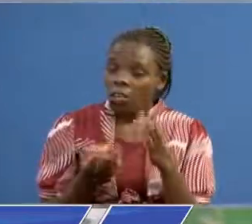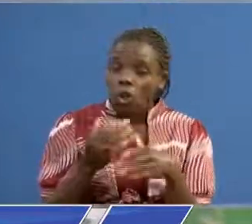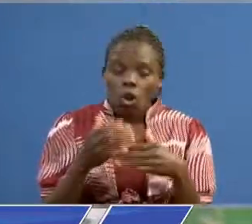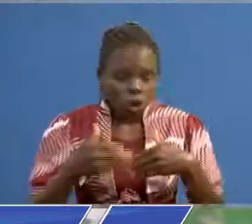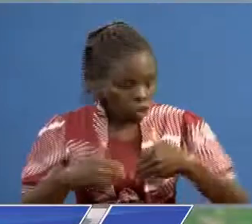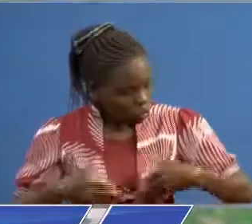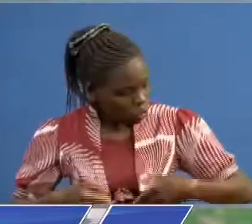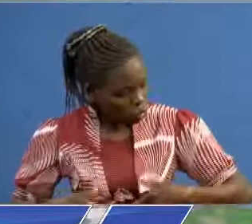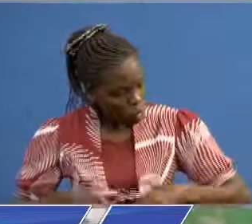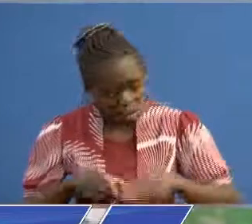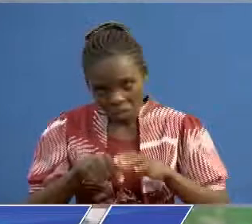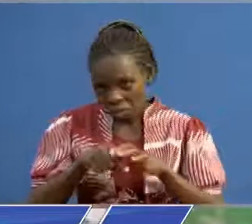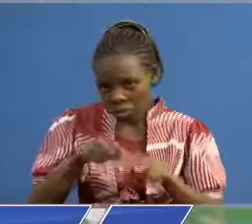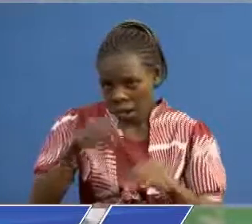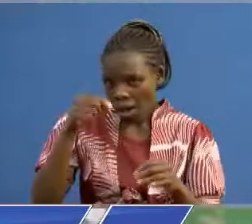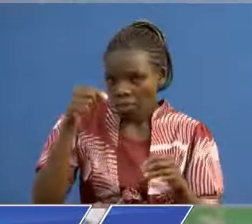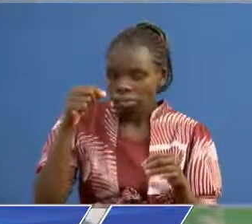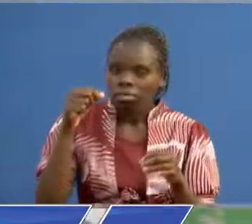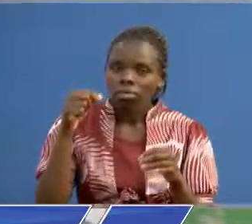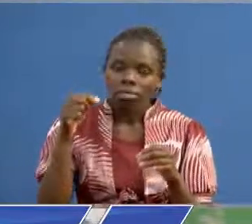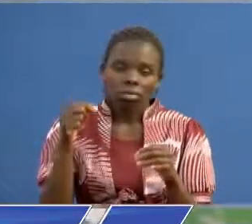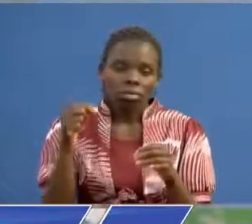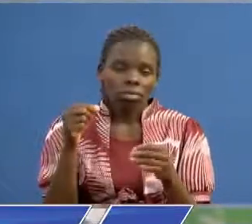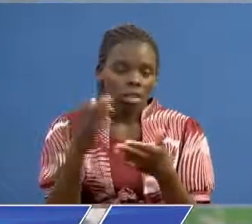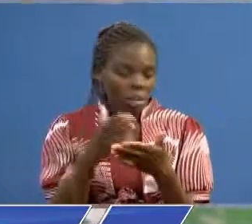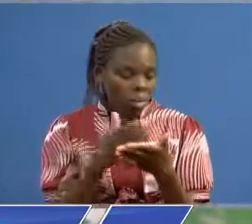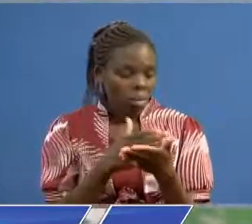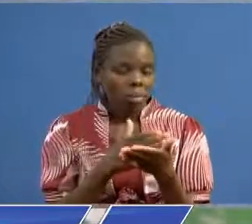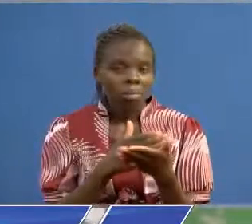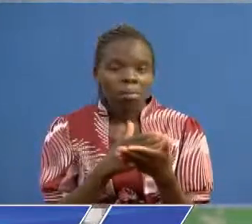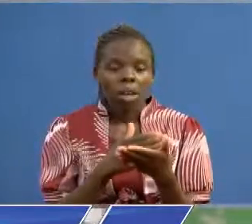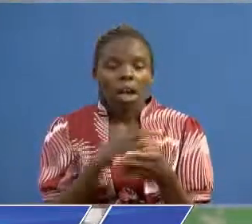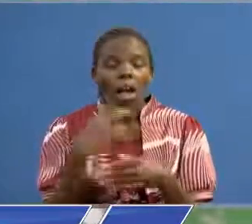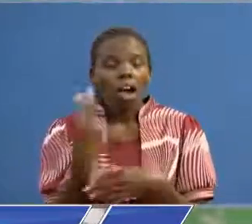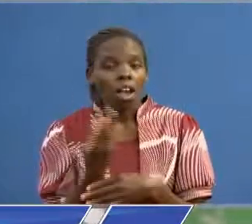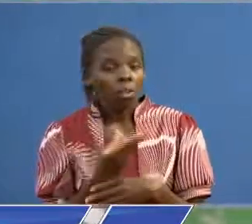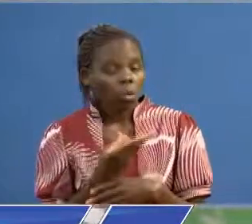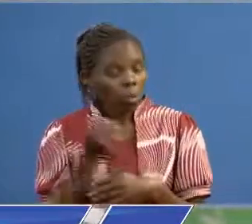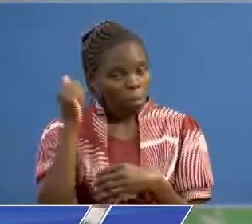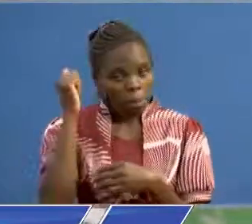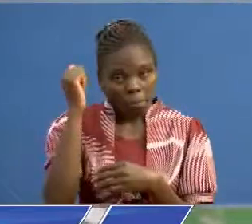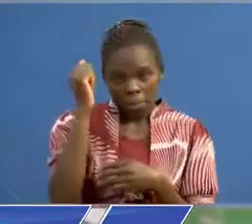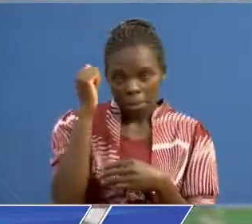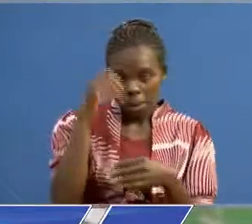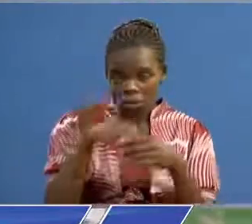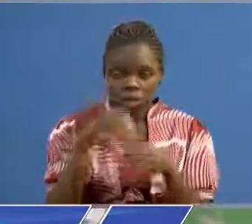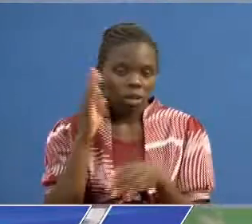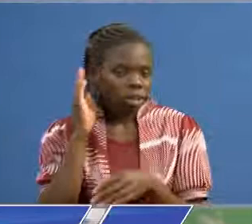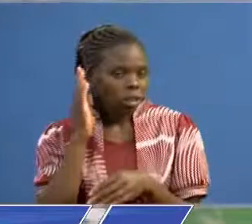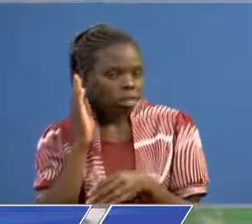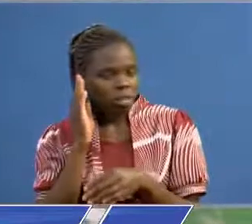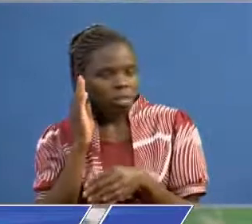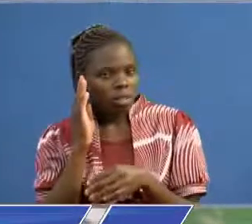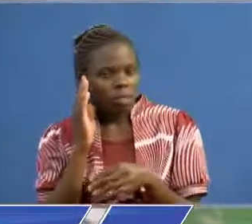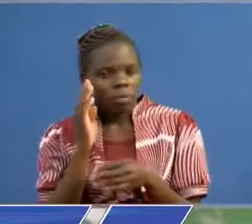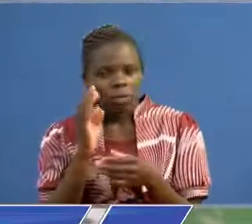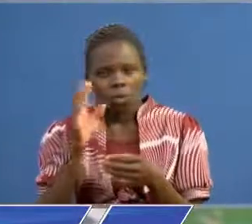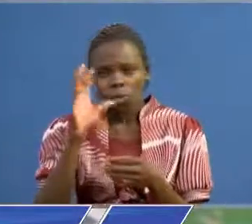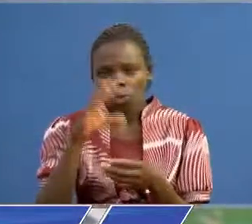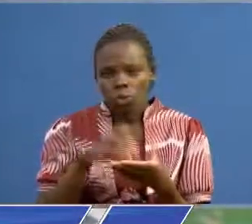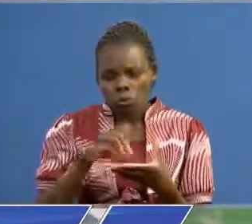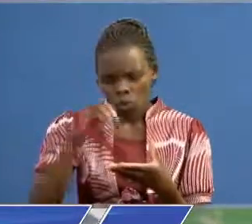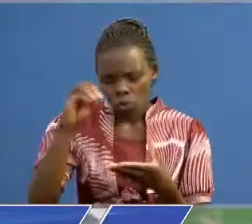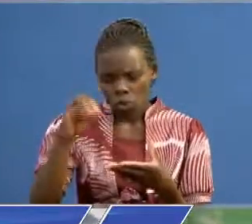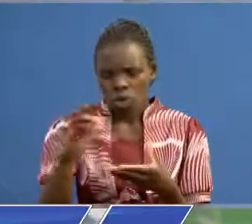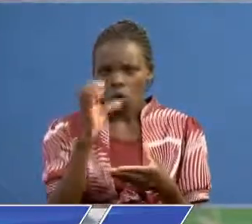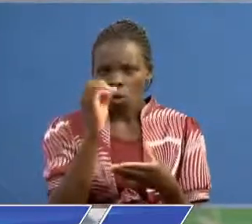wote hawatapatikana na wachukuliwa hatua, sisi tutaweka maandamano Kisii na kumungua OCS